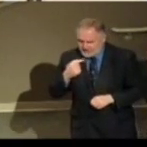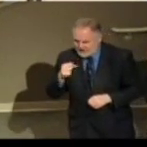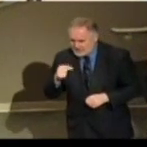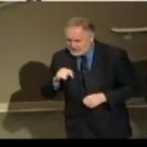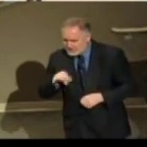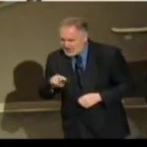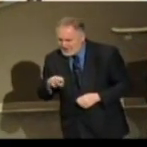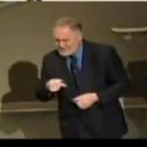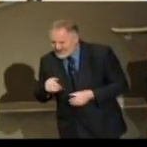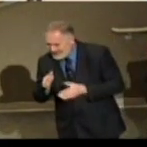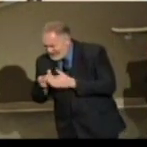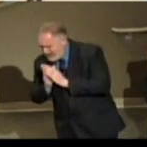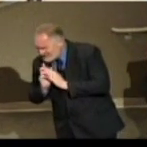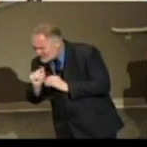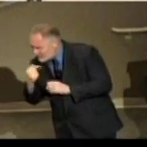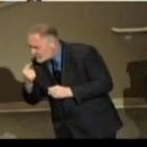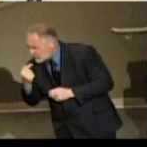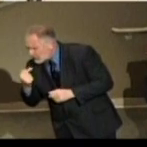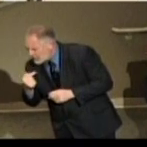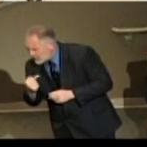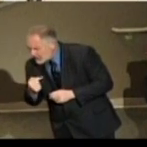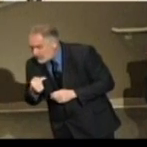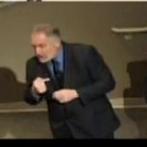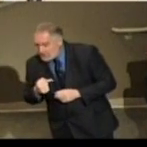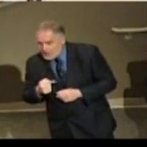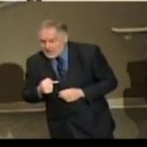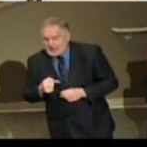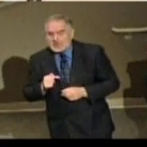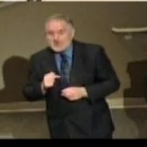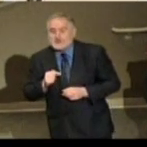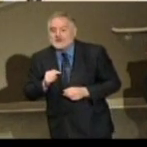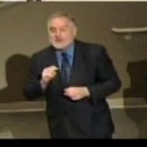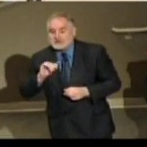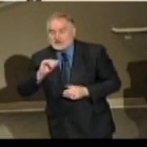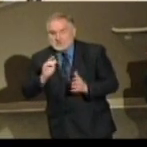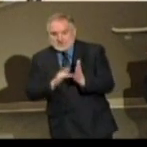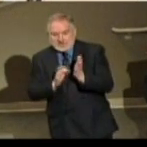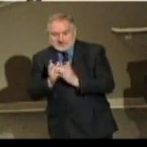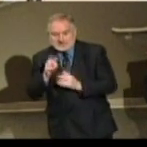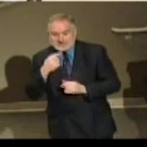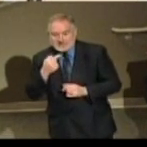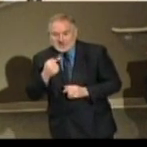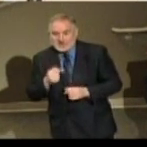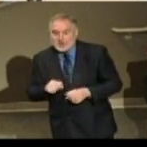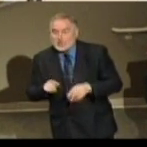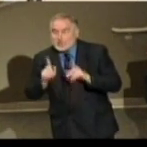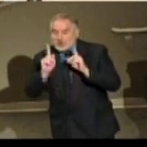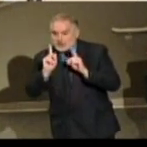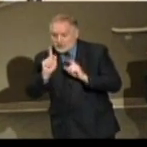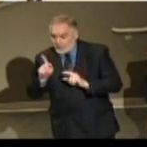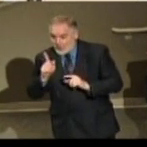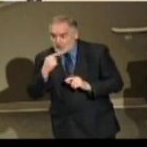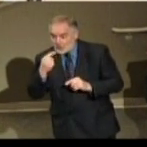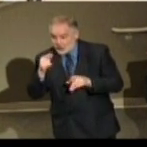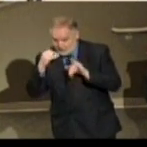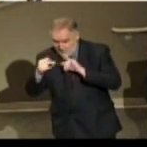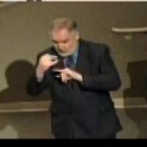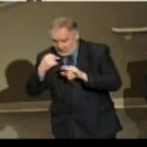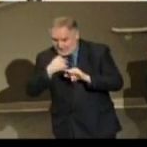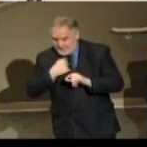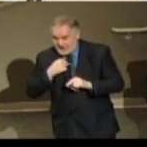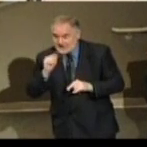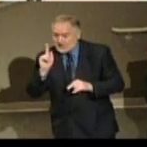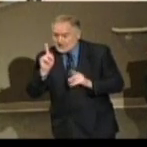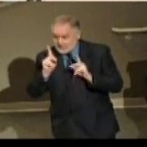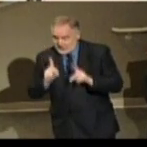it? And Jesus said, the one who's going to betray me is the one I dip a sop with. And as we're going to read,